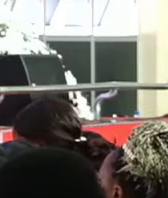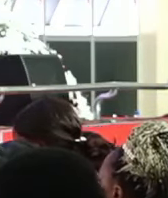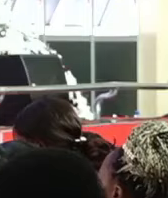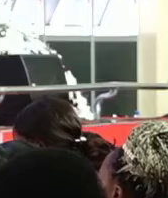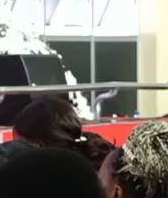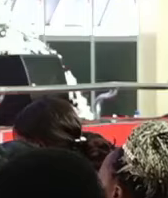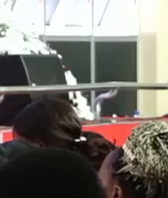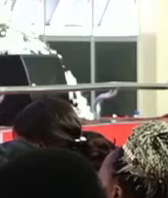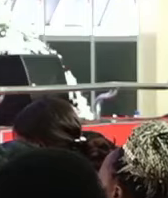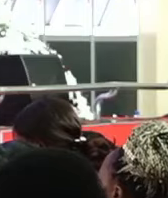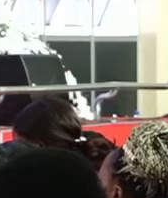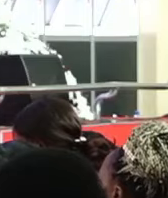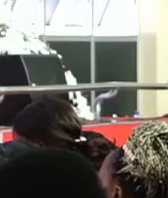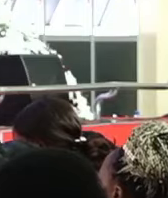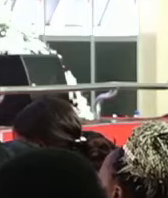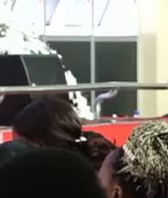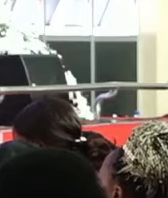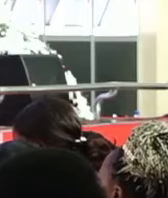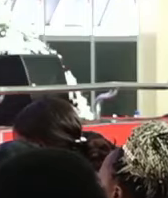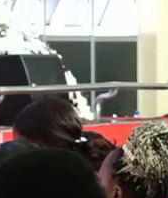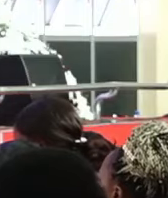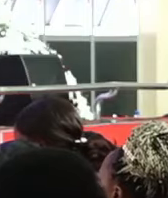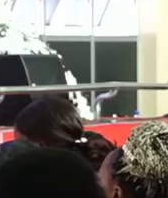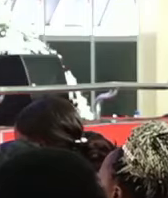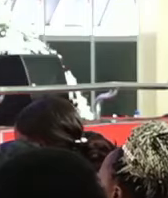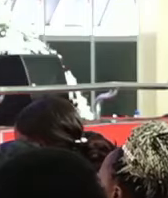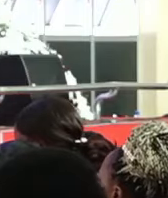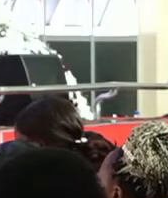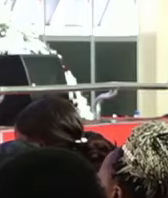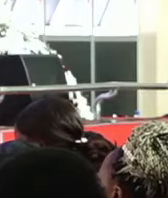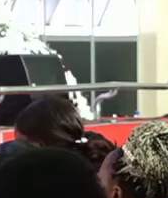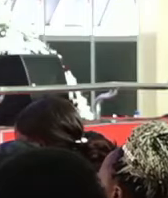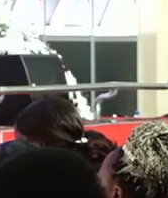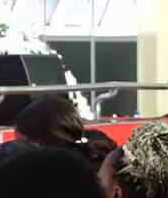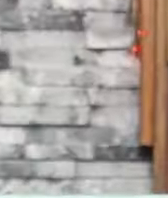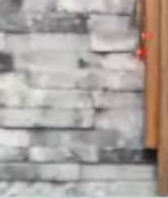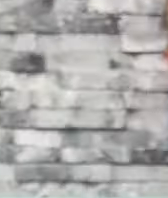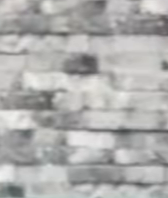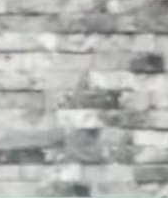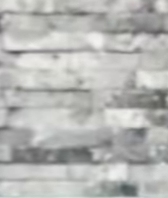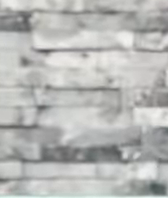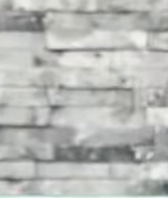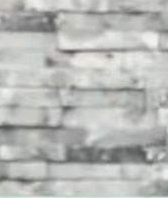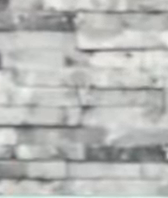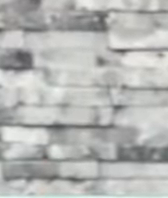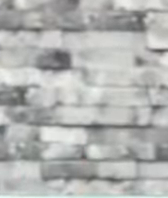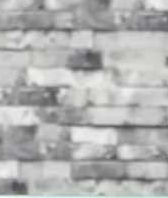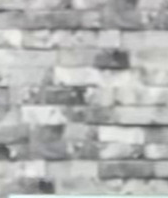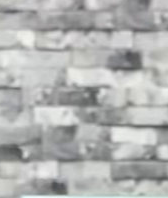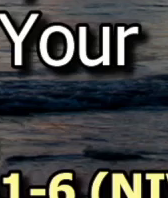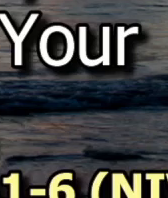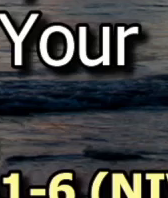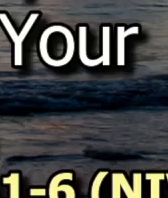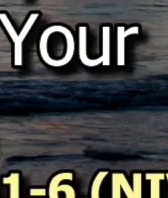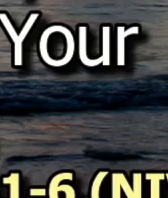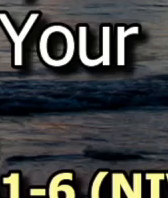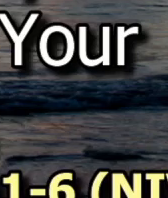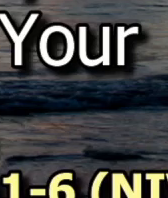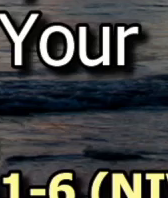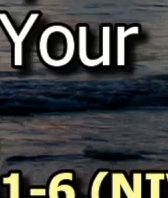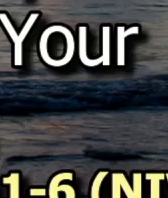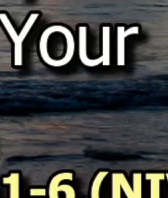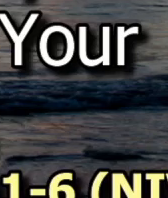is falling apart. But what the Bible tells us in verse 4 of Psalms chapter 11, it says that